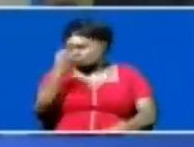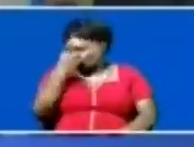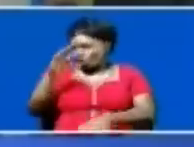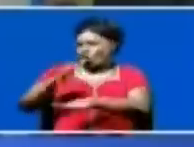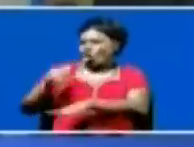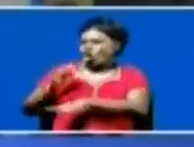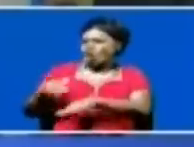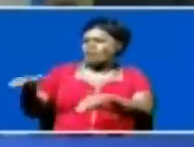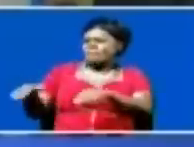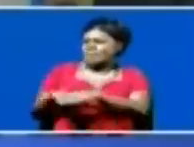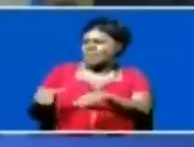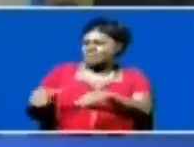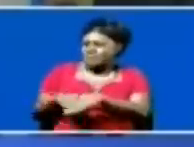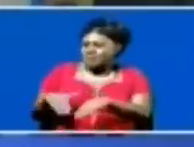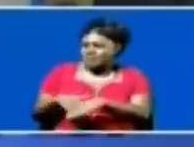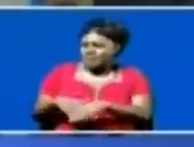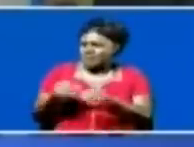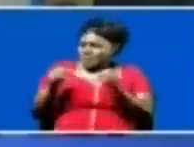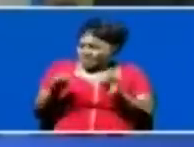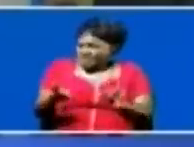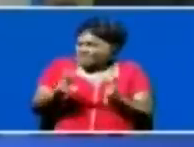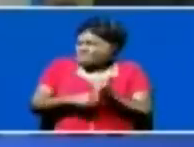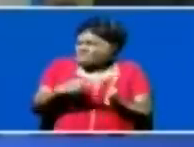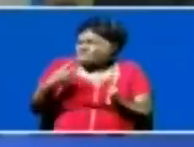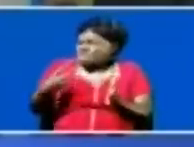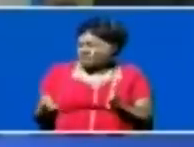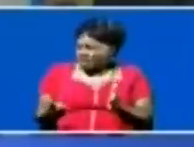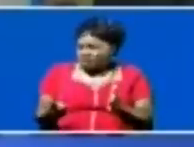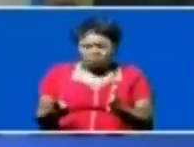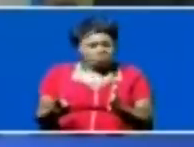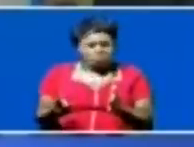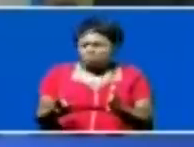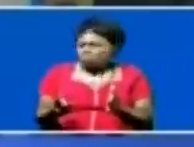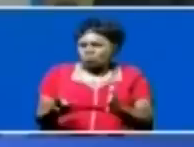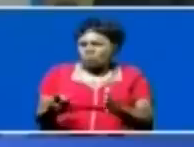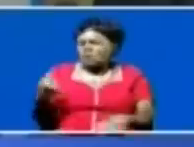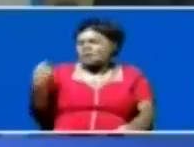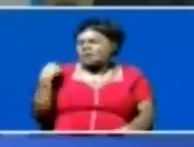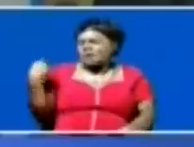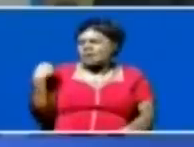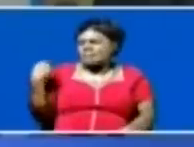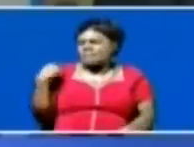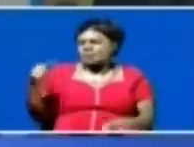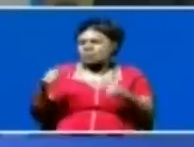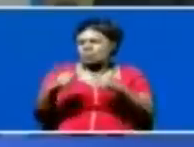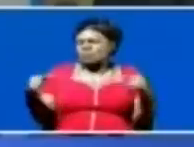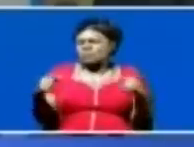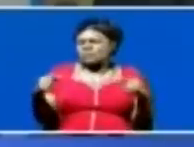called members, and if they would have done a division, then the numbers that were against would